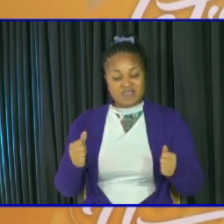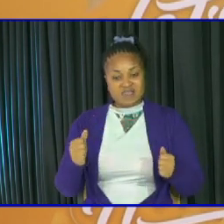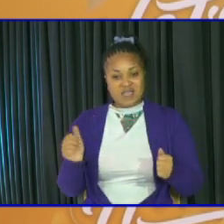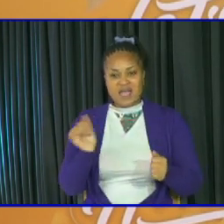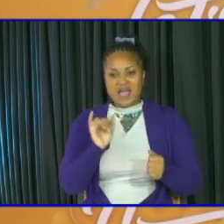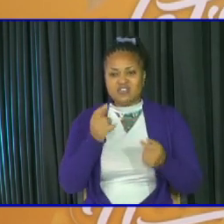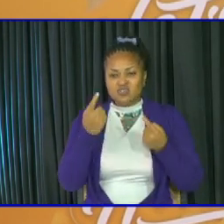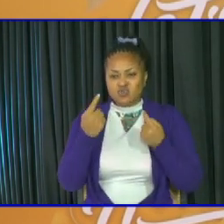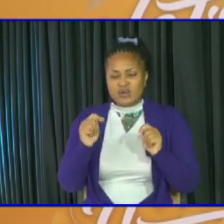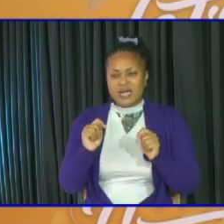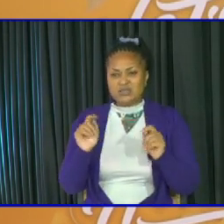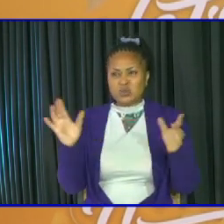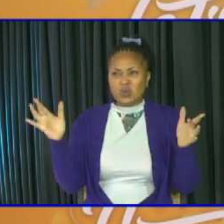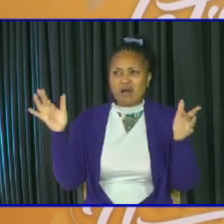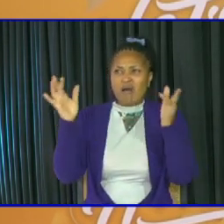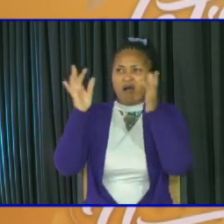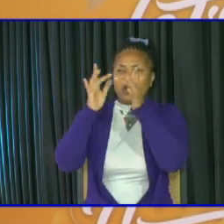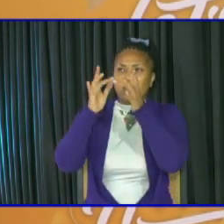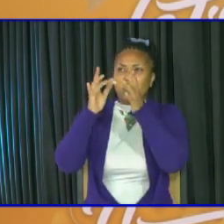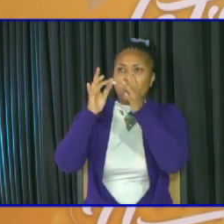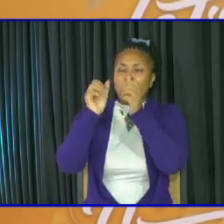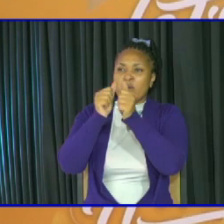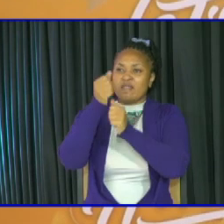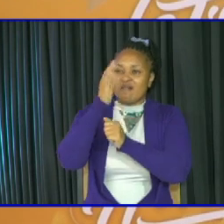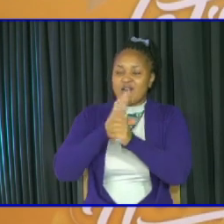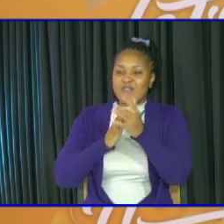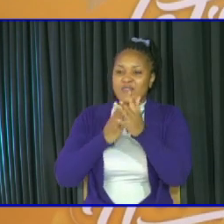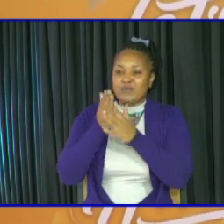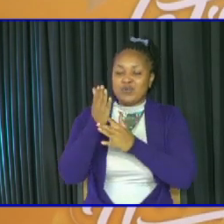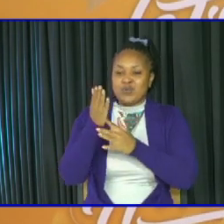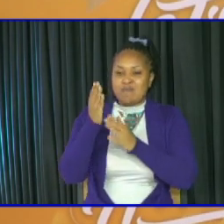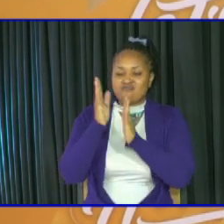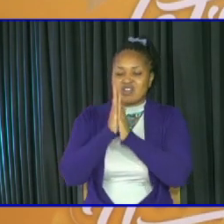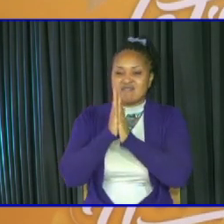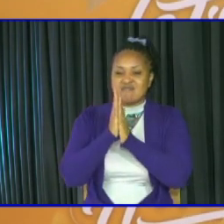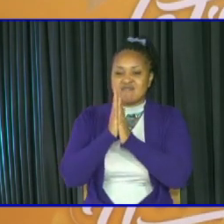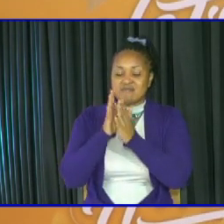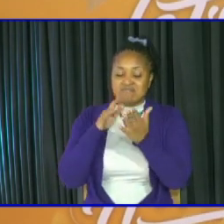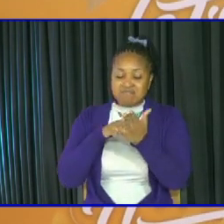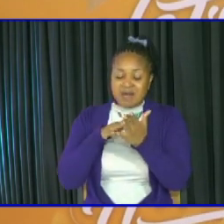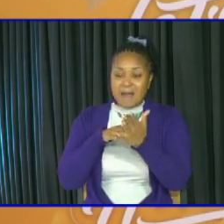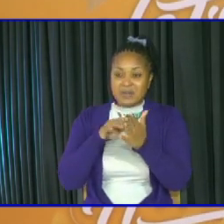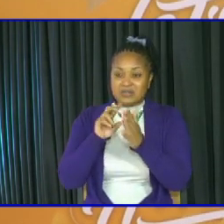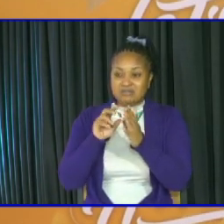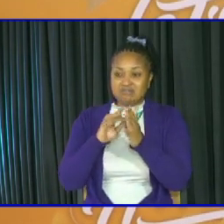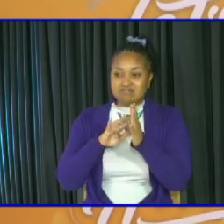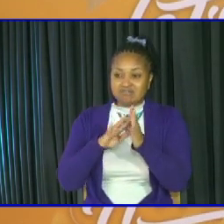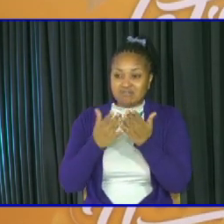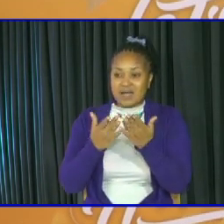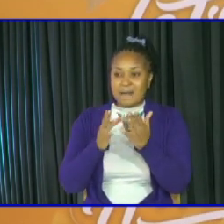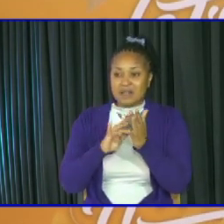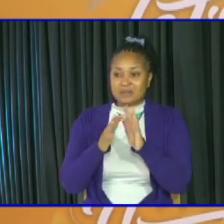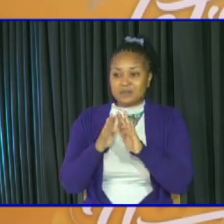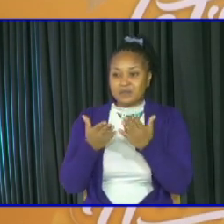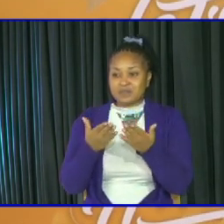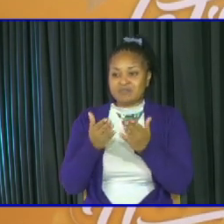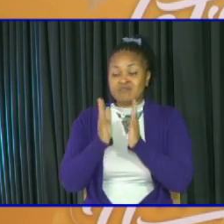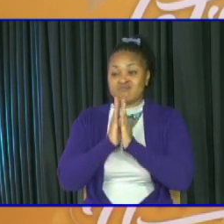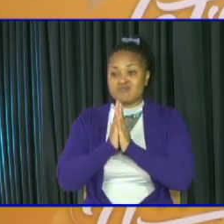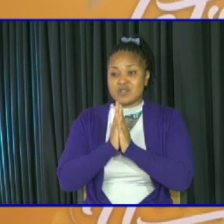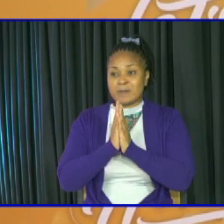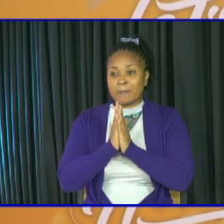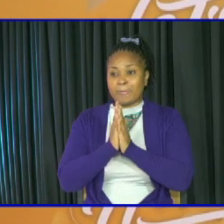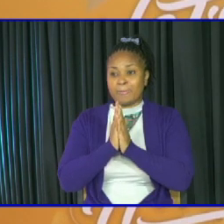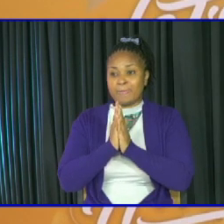to connect with God through prayer, Bible studies, meditation, and seek to take him at